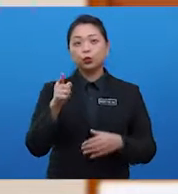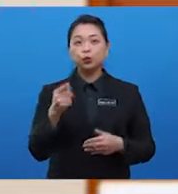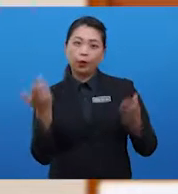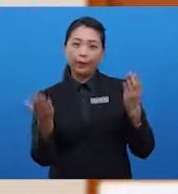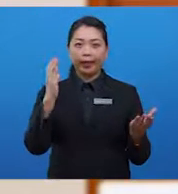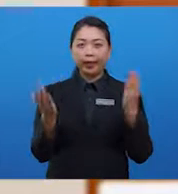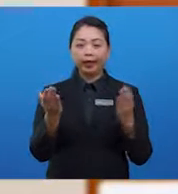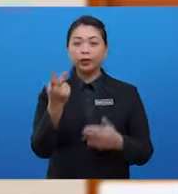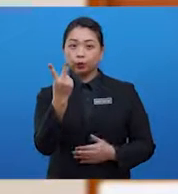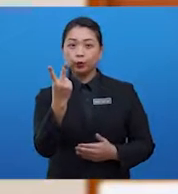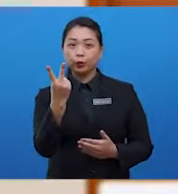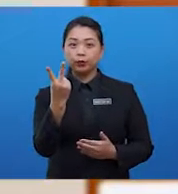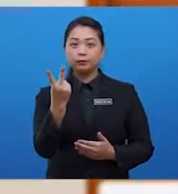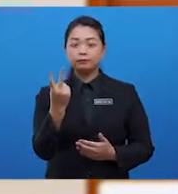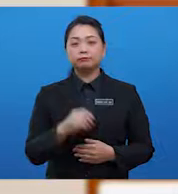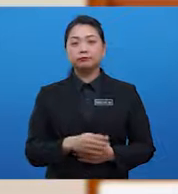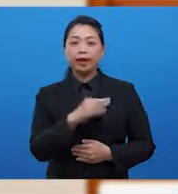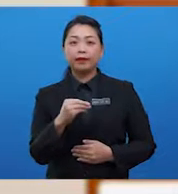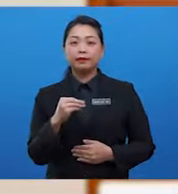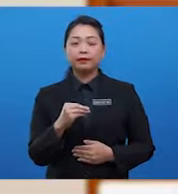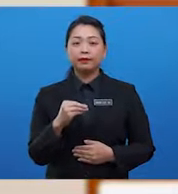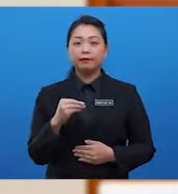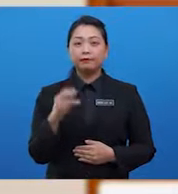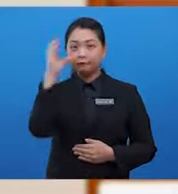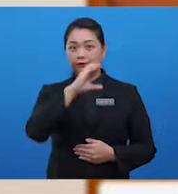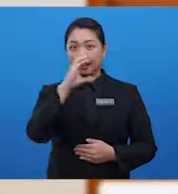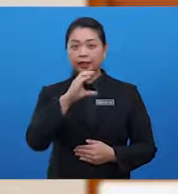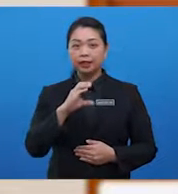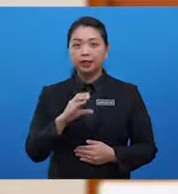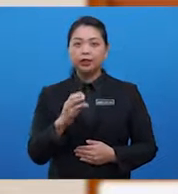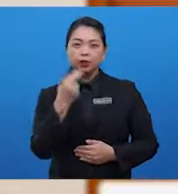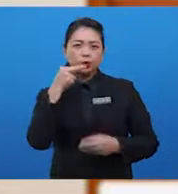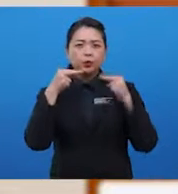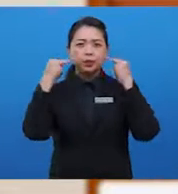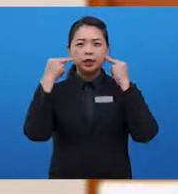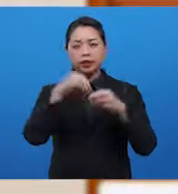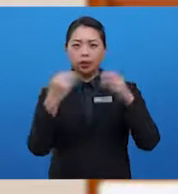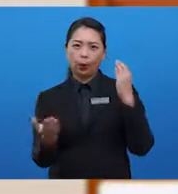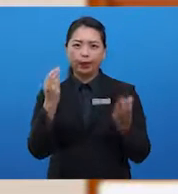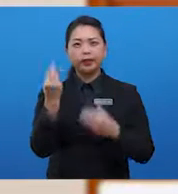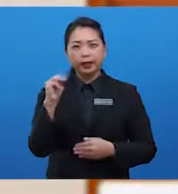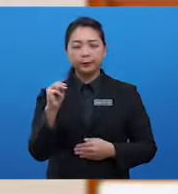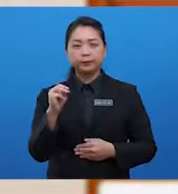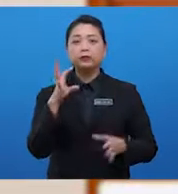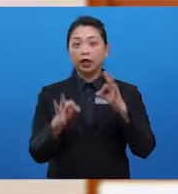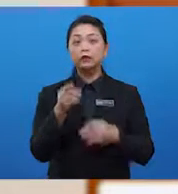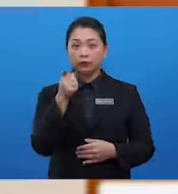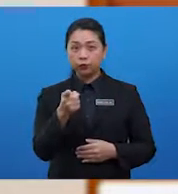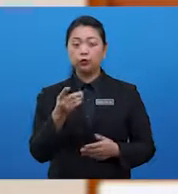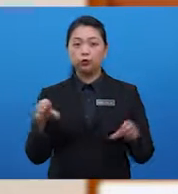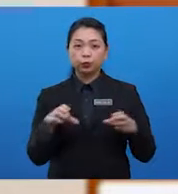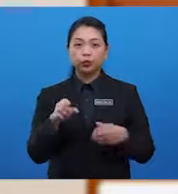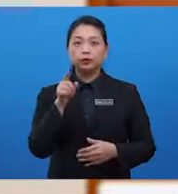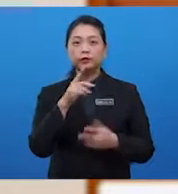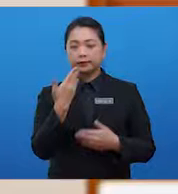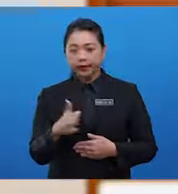two pictures together and find humor in comparing them? Because if you do, then